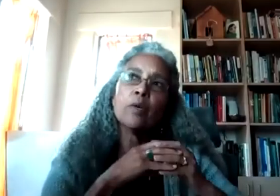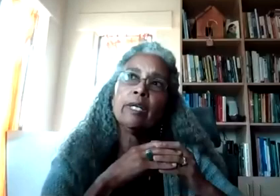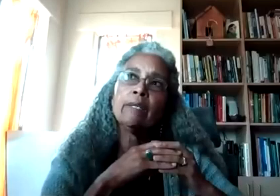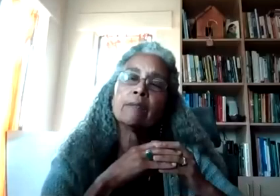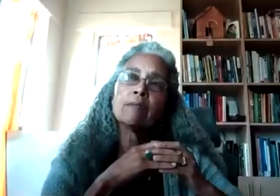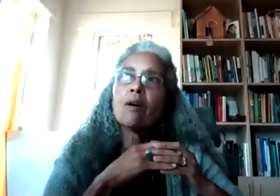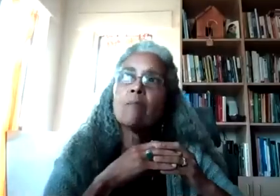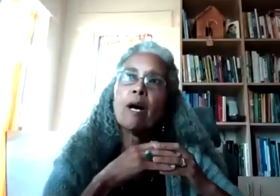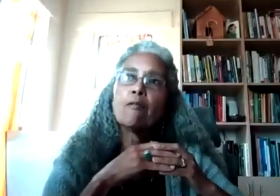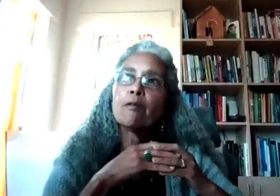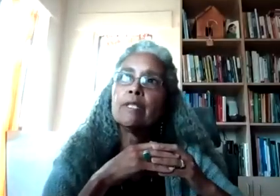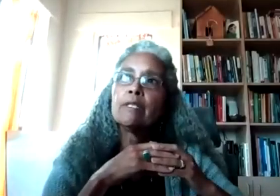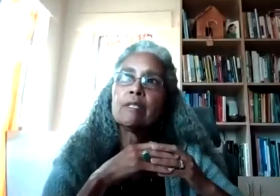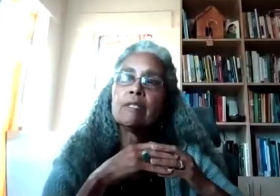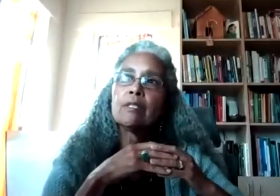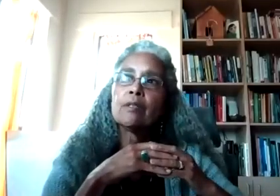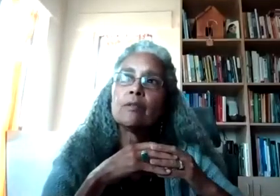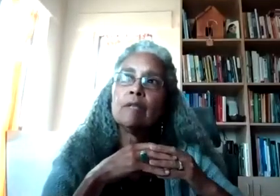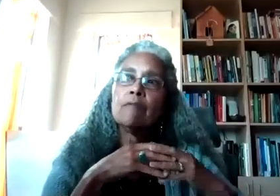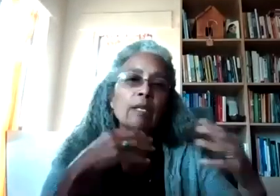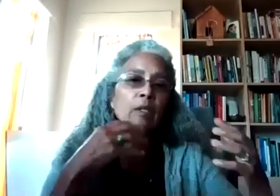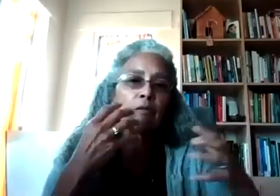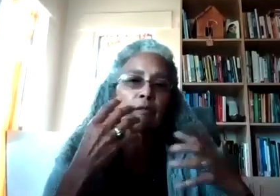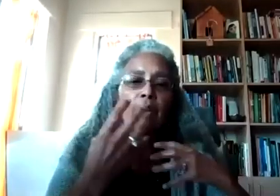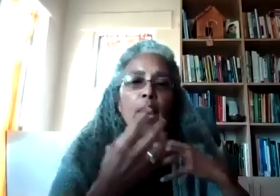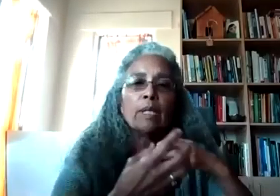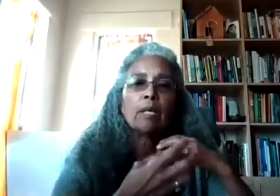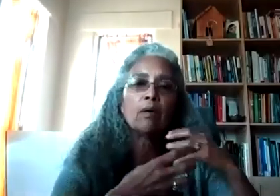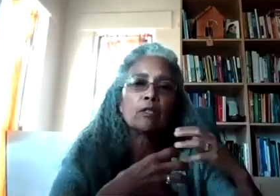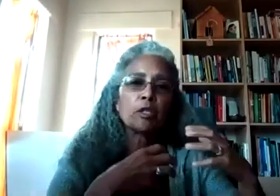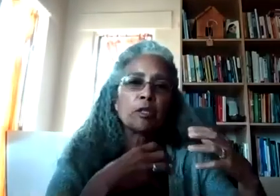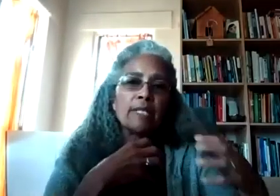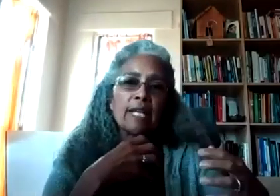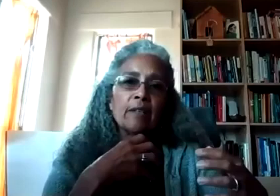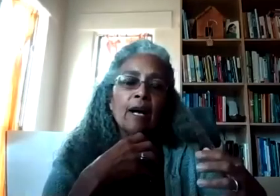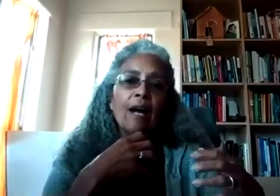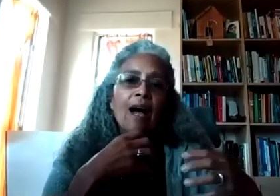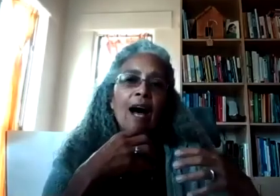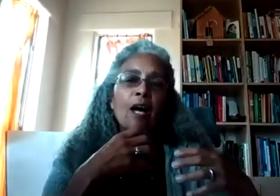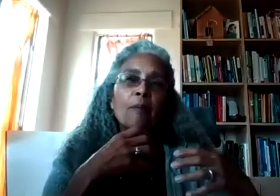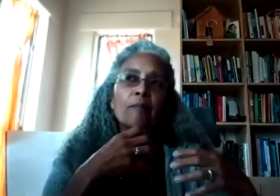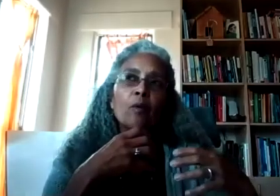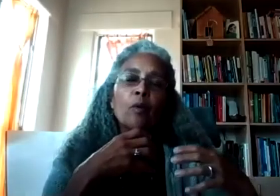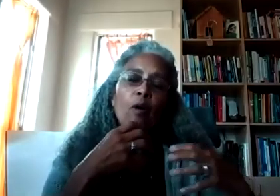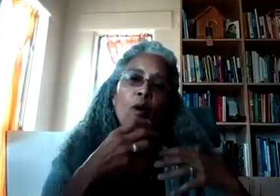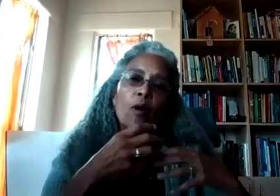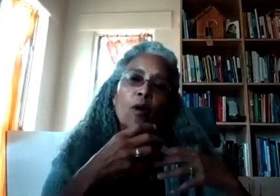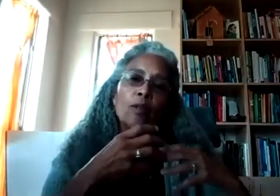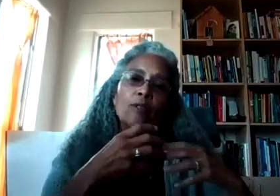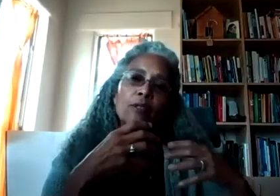As we talk about, for instance, the value of the family culture, etc.,